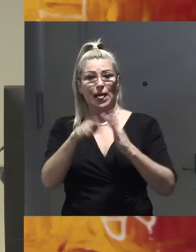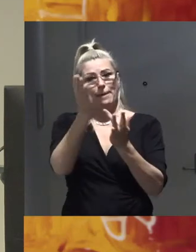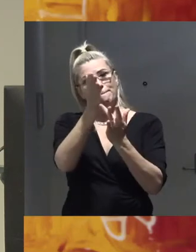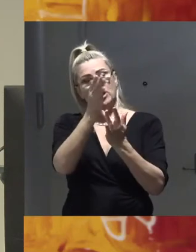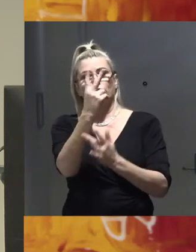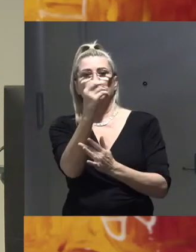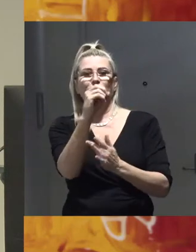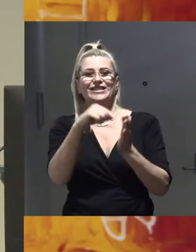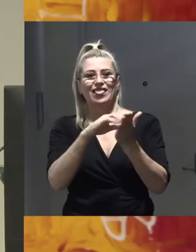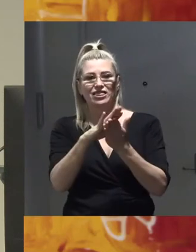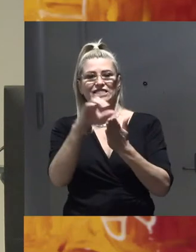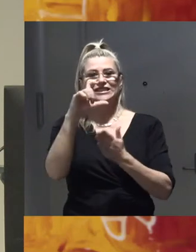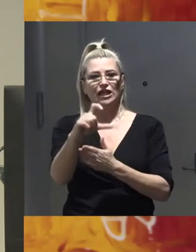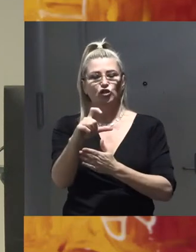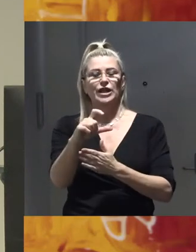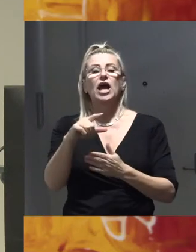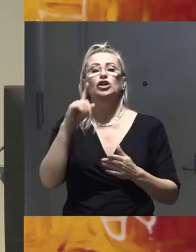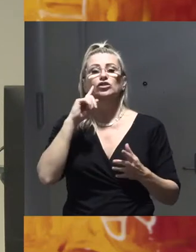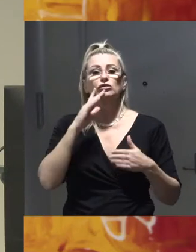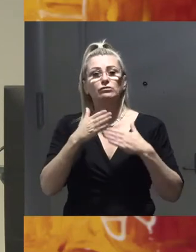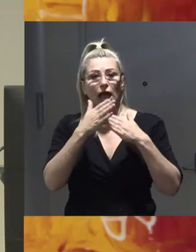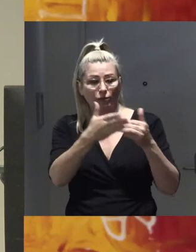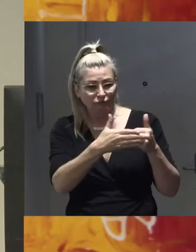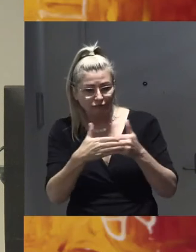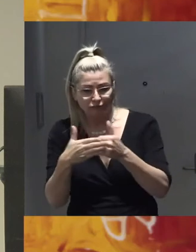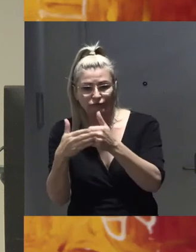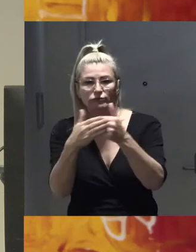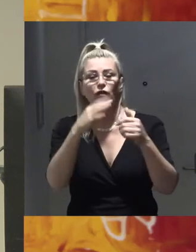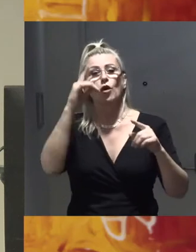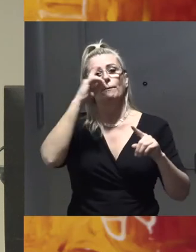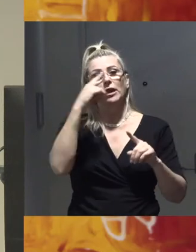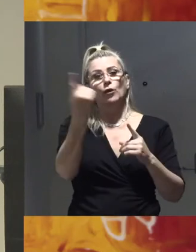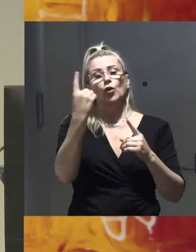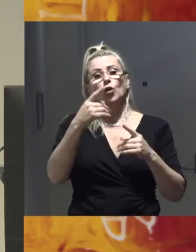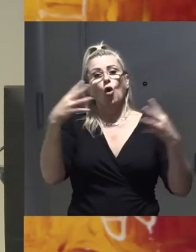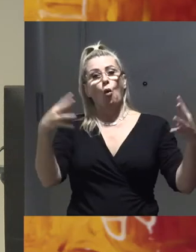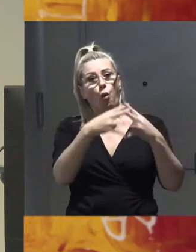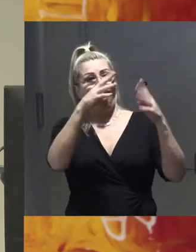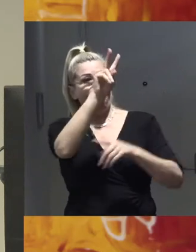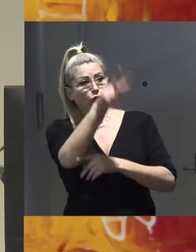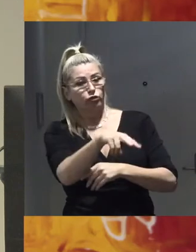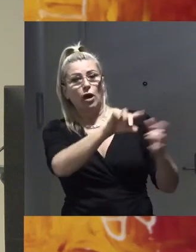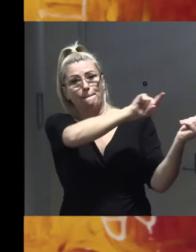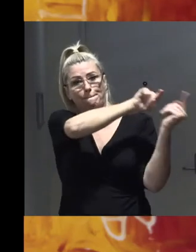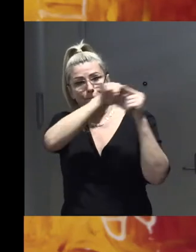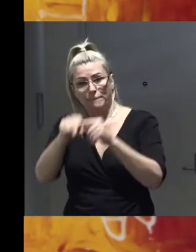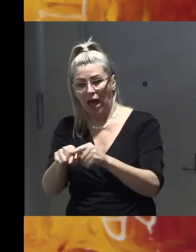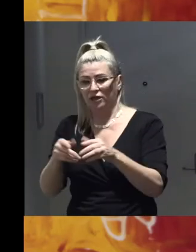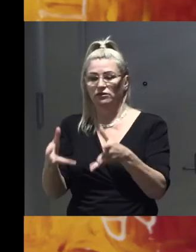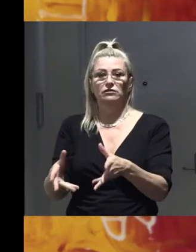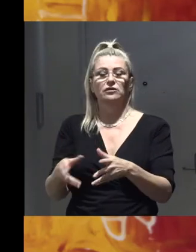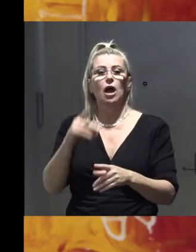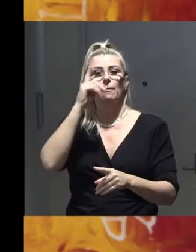a restorative practice to serve the needs of veterans returning from the two world wars, veterans suffering